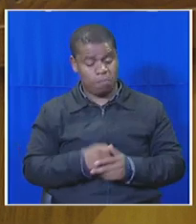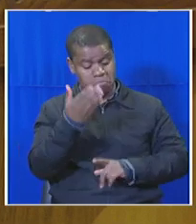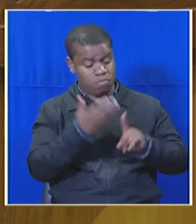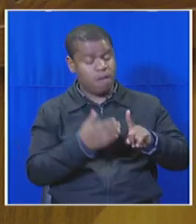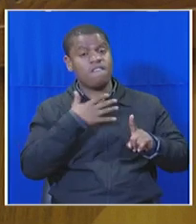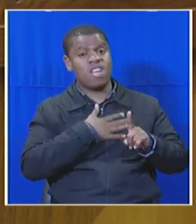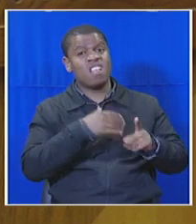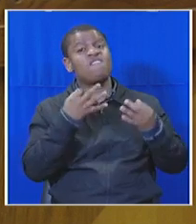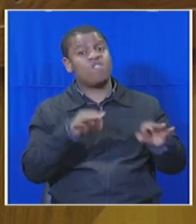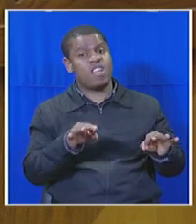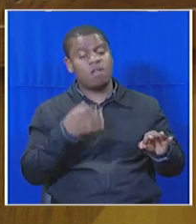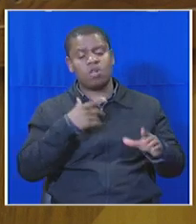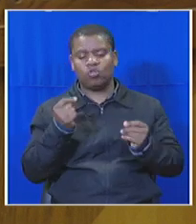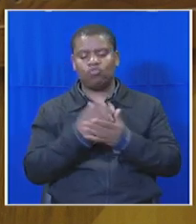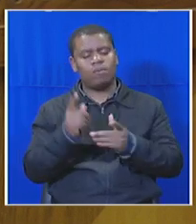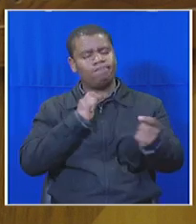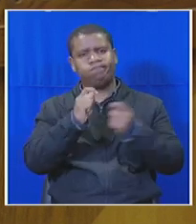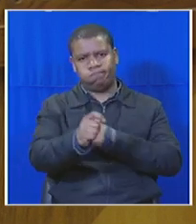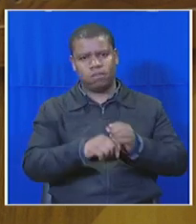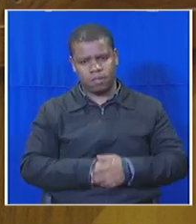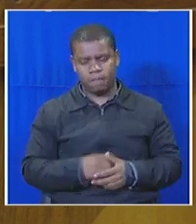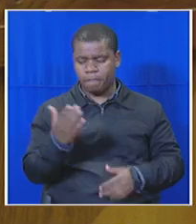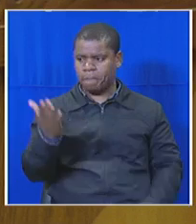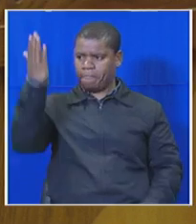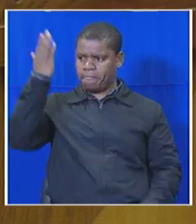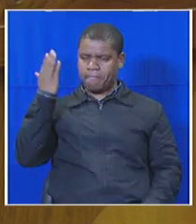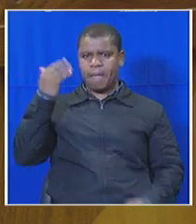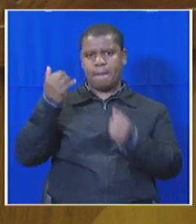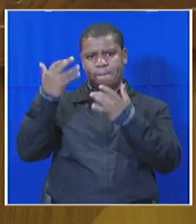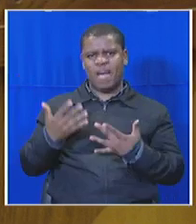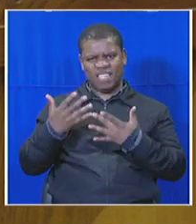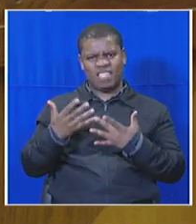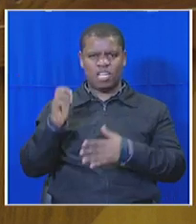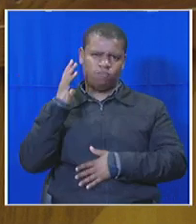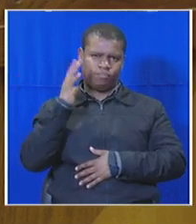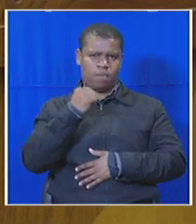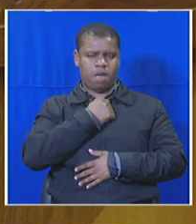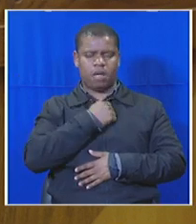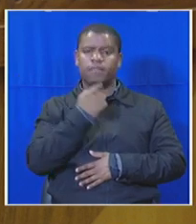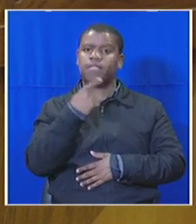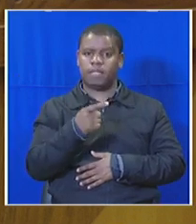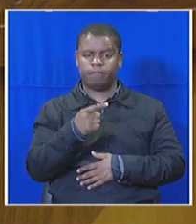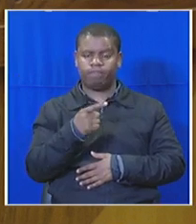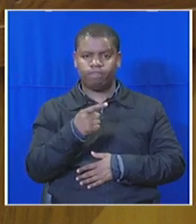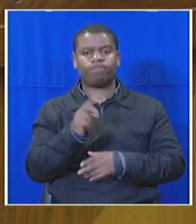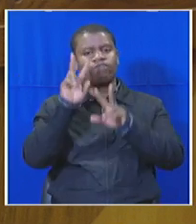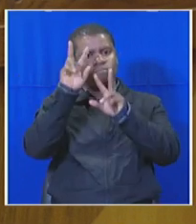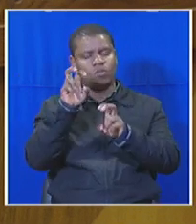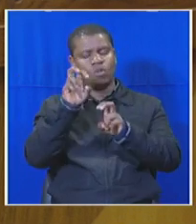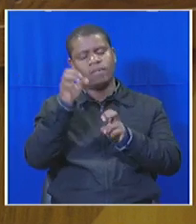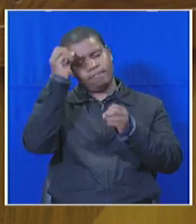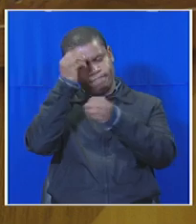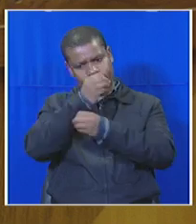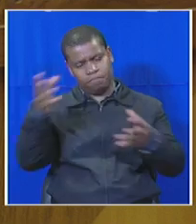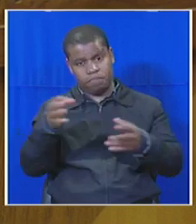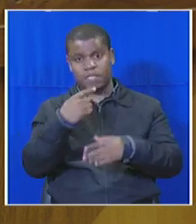In my previous speech on the budget vote, Madam Chairperson, I specifically dealt with this issue when I said that